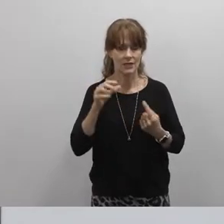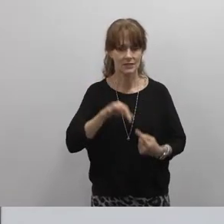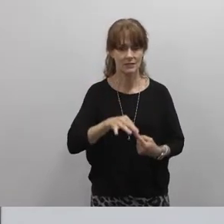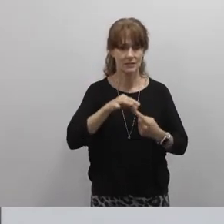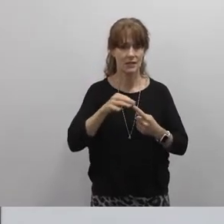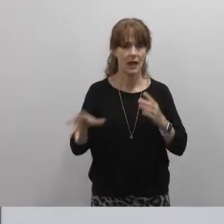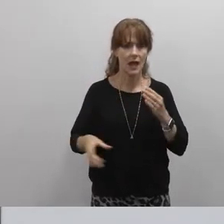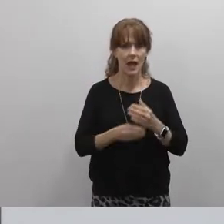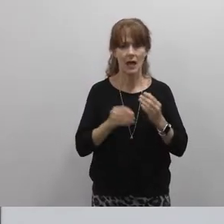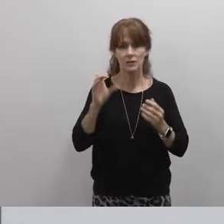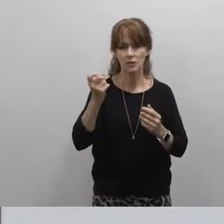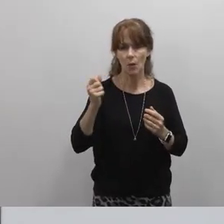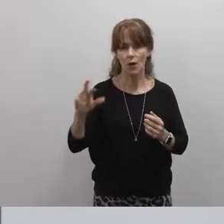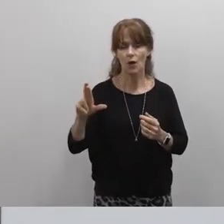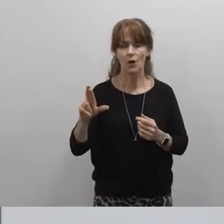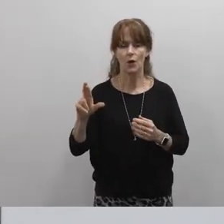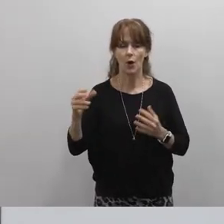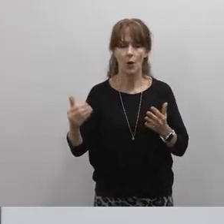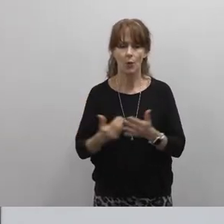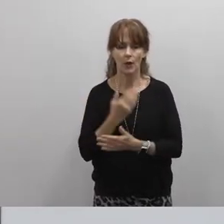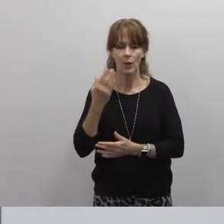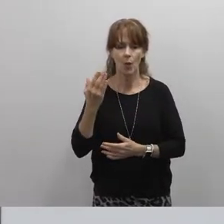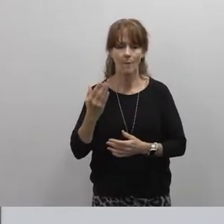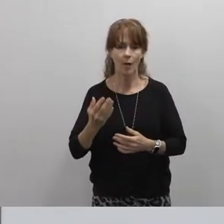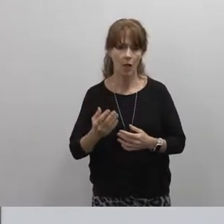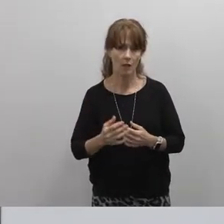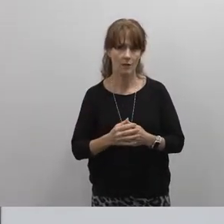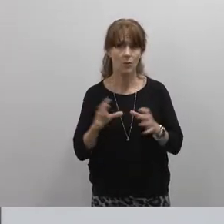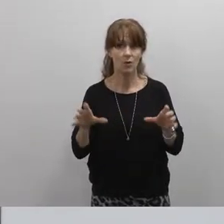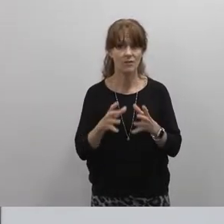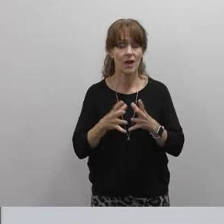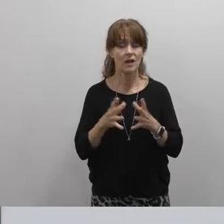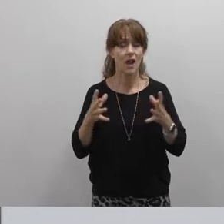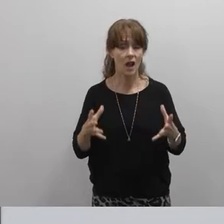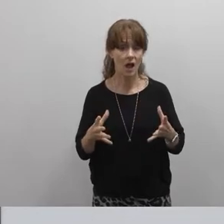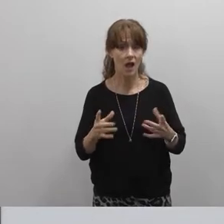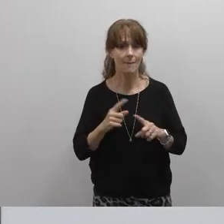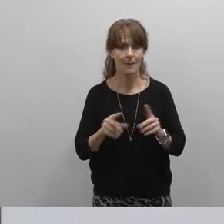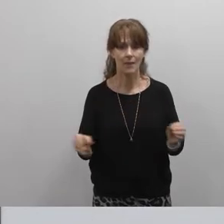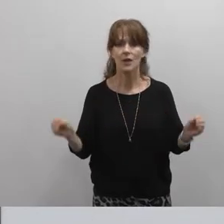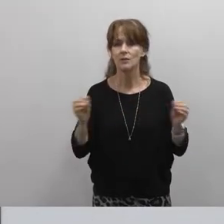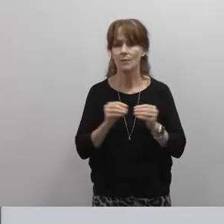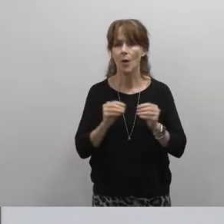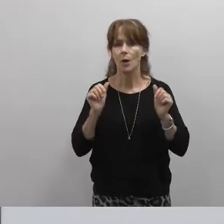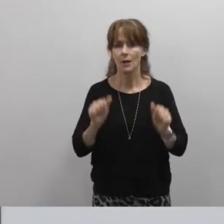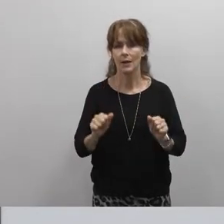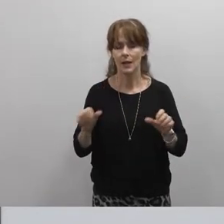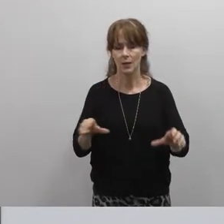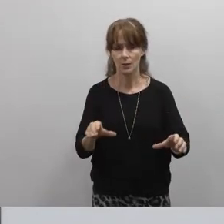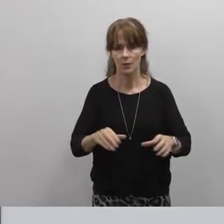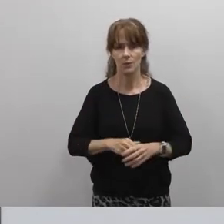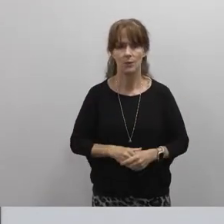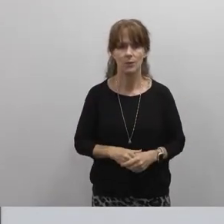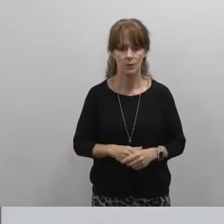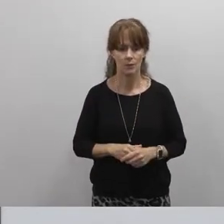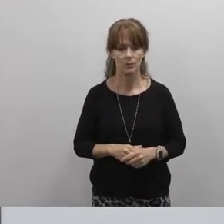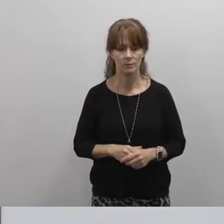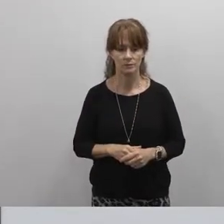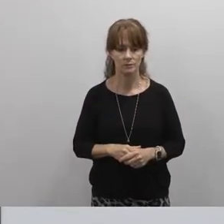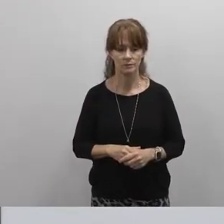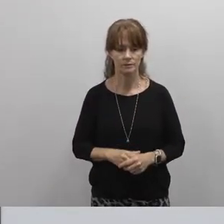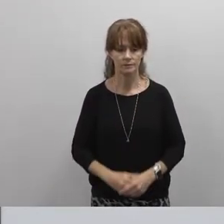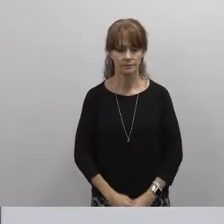solar, additional renewable type projects. We've done quite a bit as a district, but we know there's more to do in that regard.